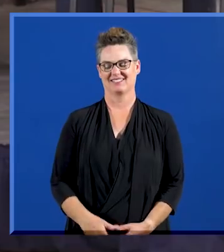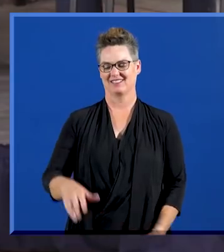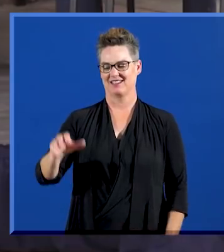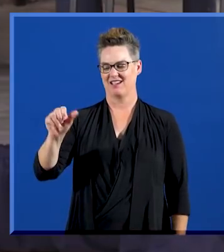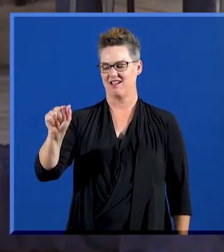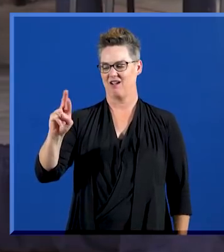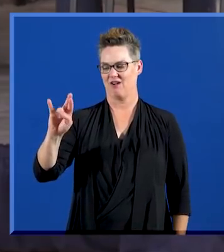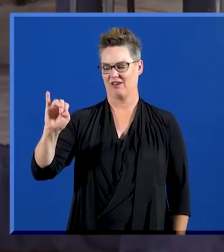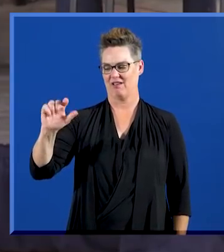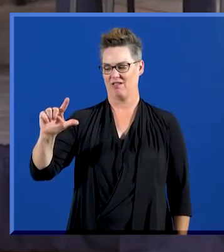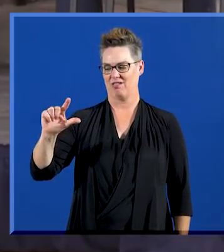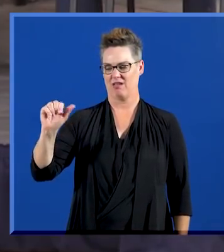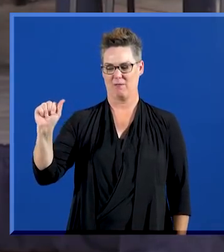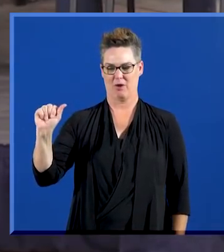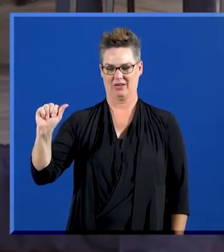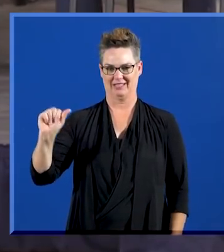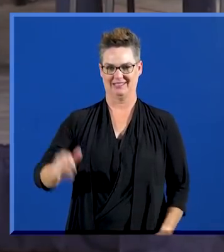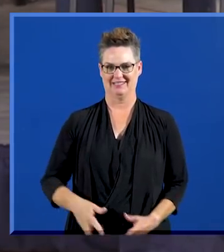Ariel Amagus.